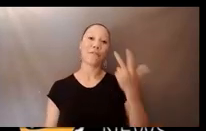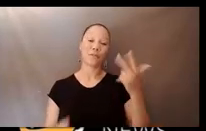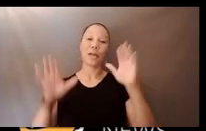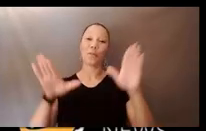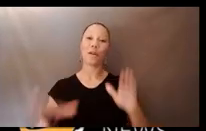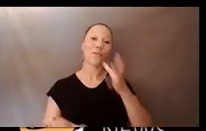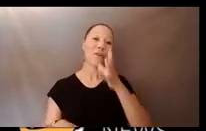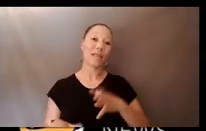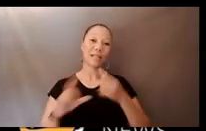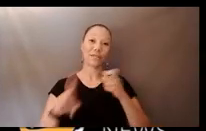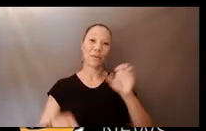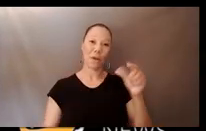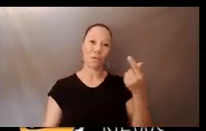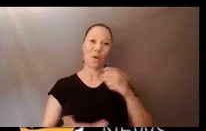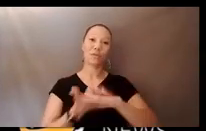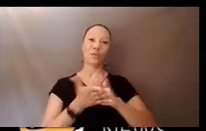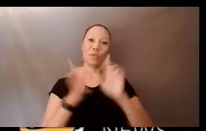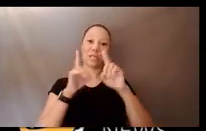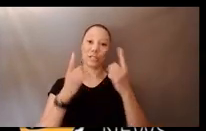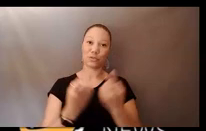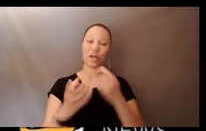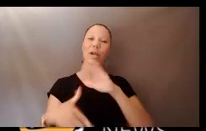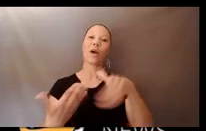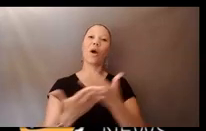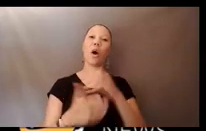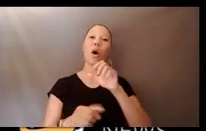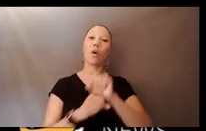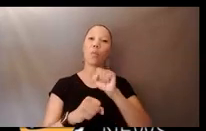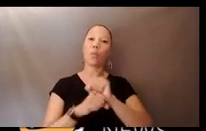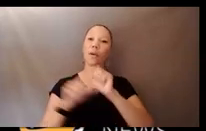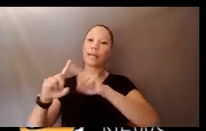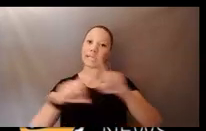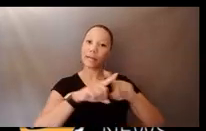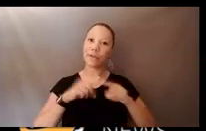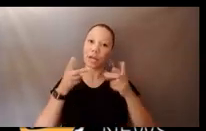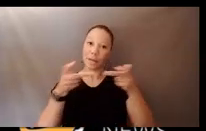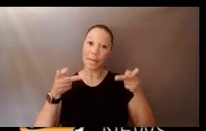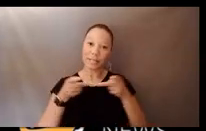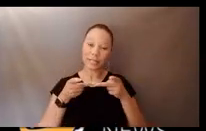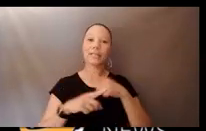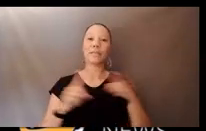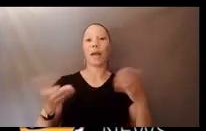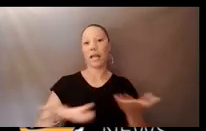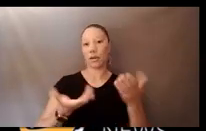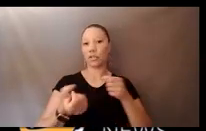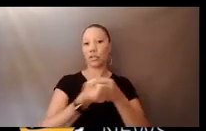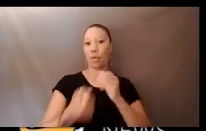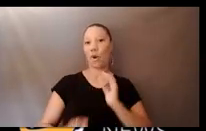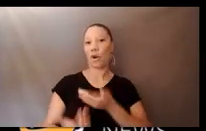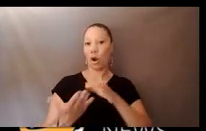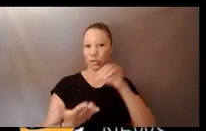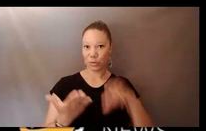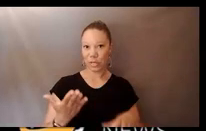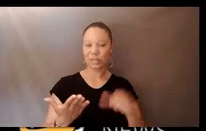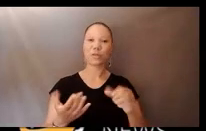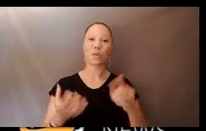Unified School District. They all work in different capacities, but all are here to support our students. So with